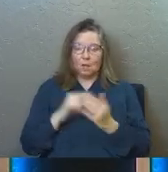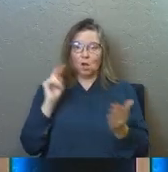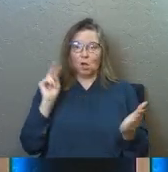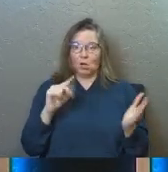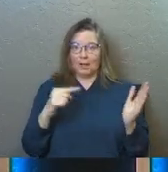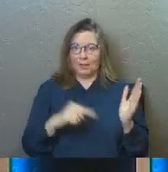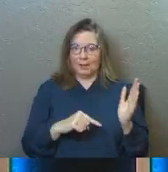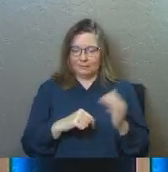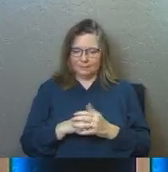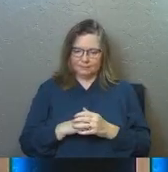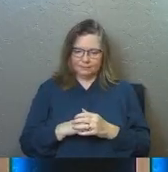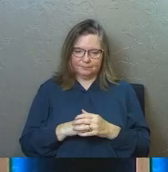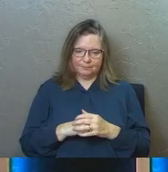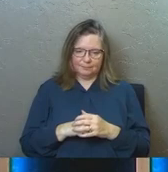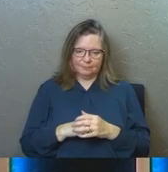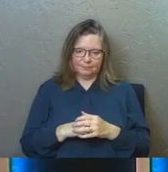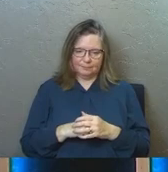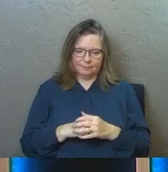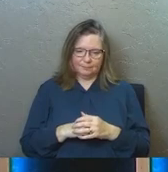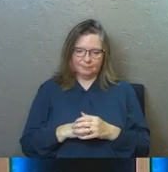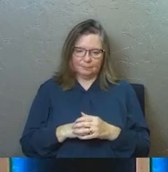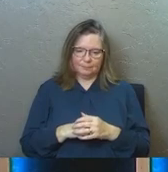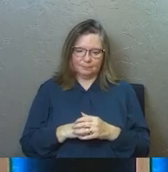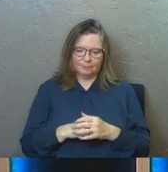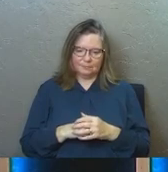Take a look at it.